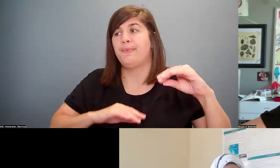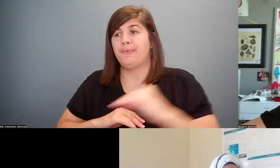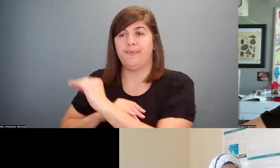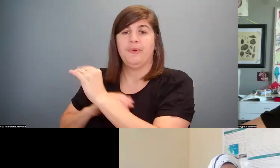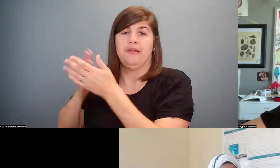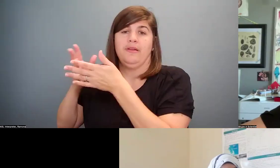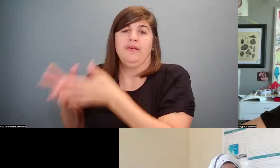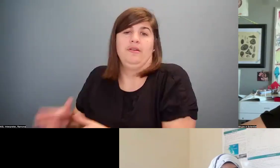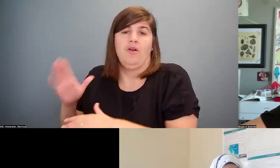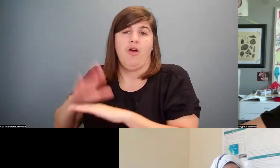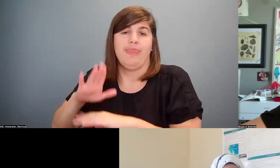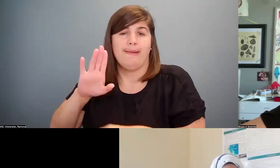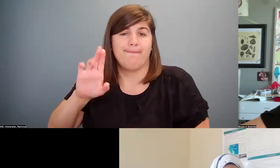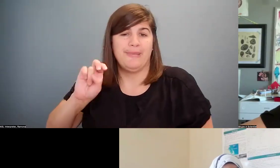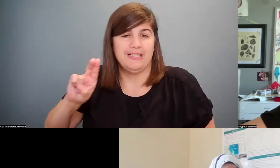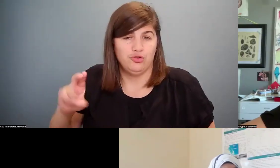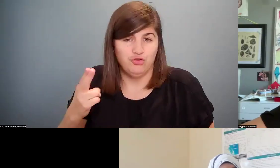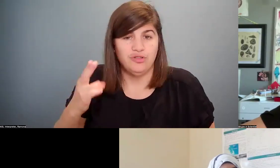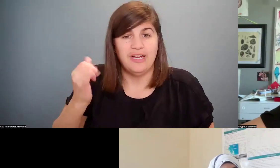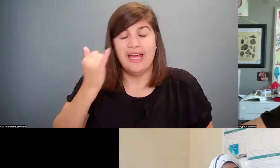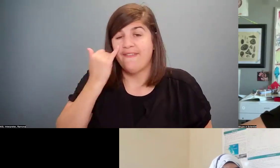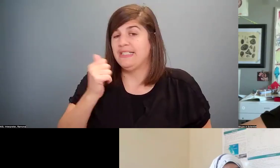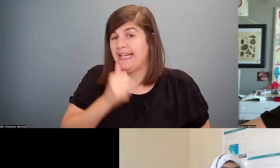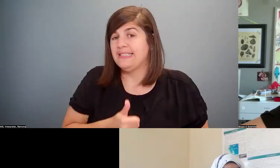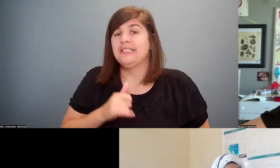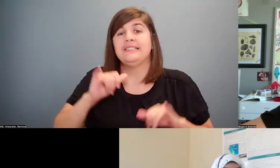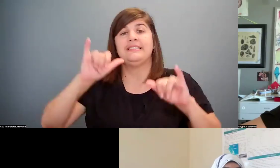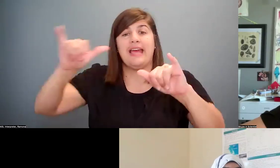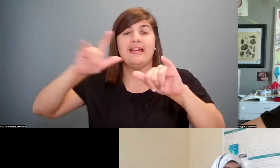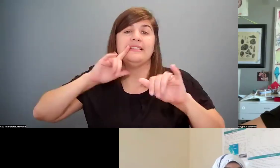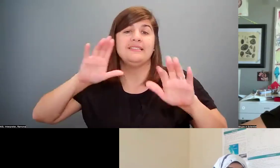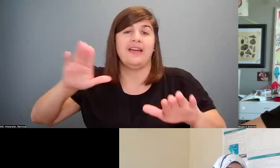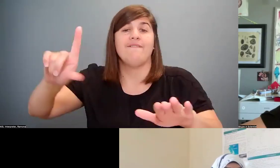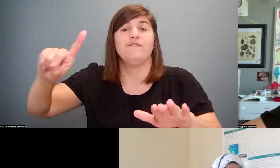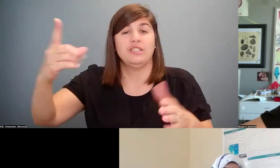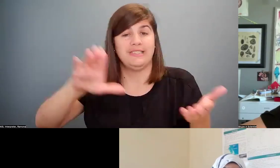get washed ashore and it stays out at sea, at first, when it dies,